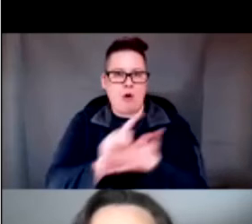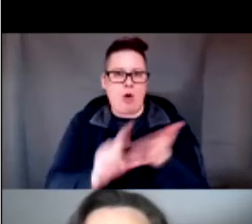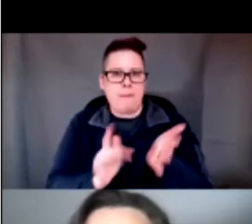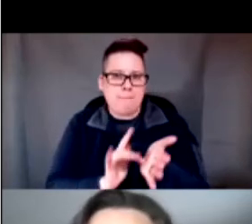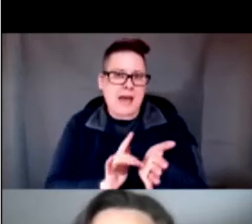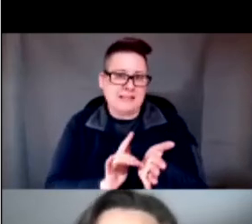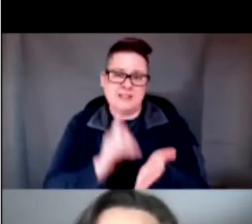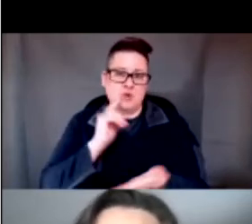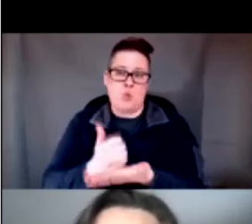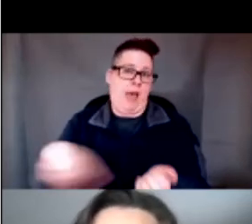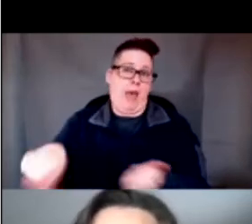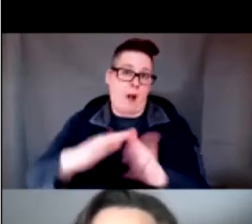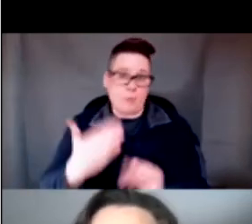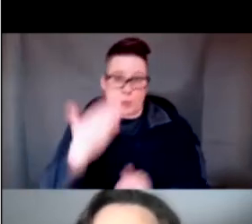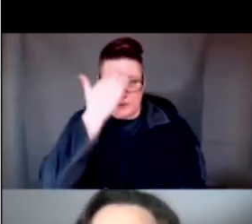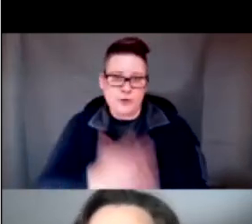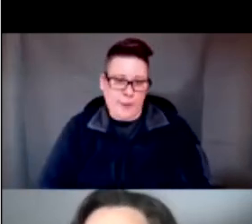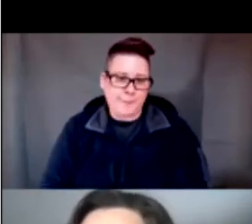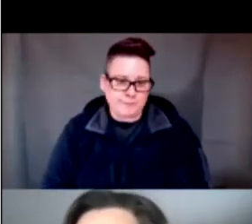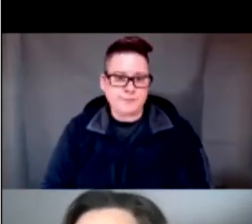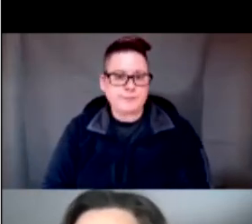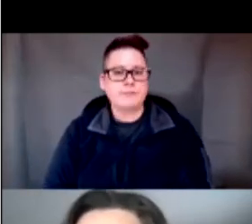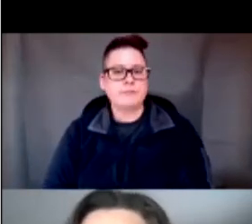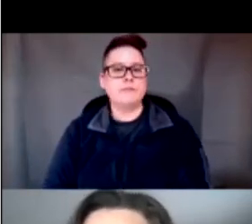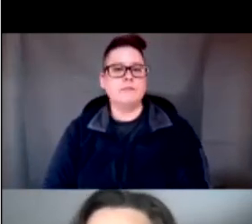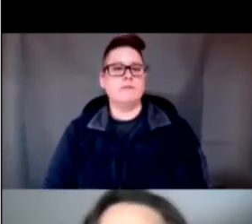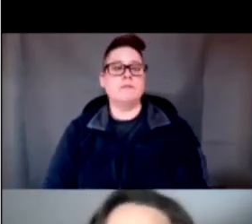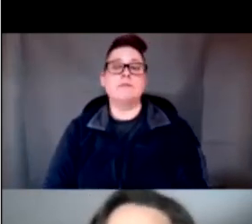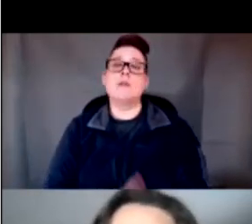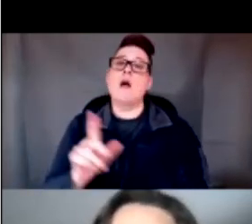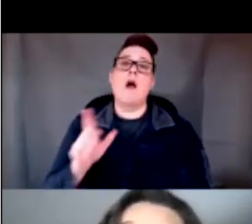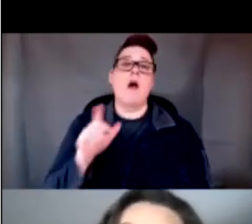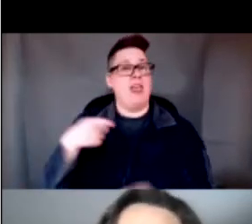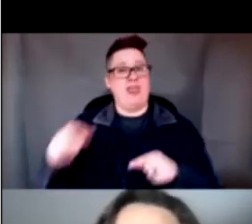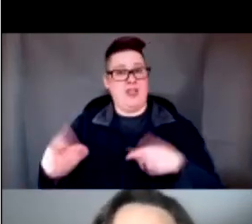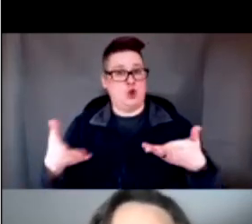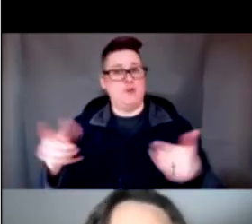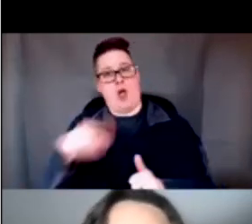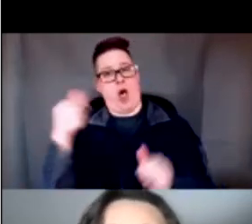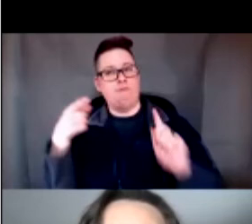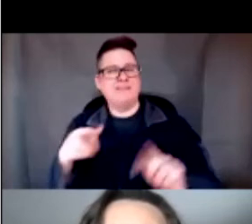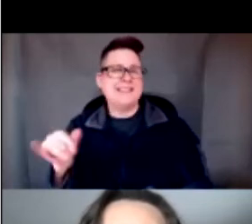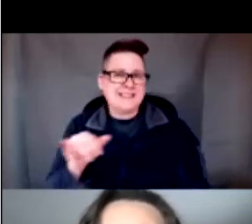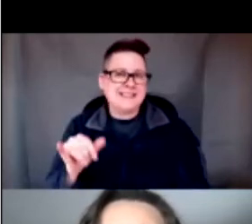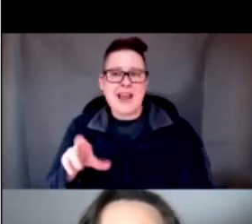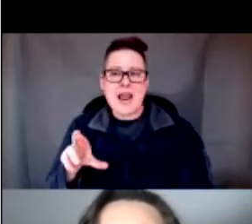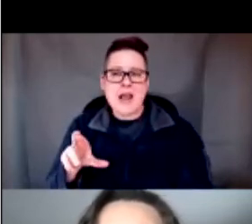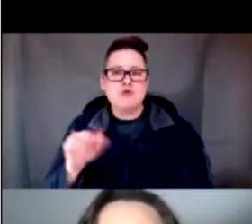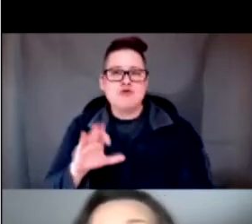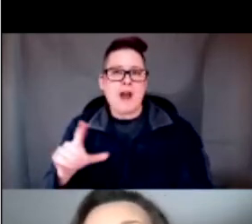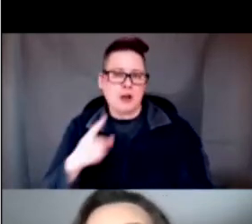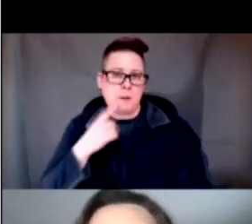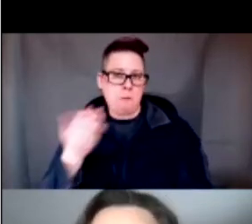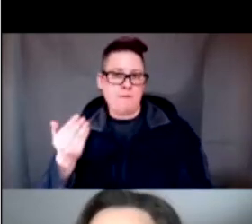and providers. The other mission of this service, kind of like what Rachel Zoller mentioned with